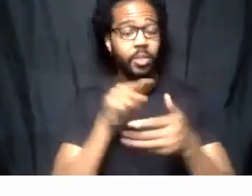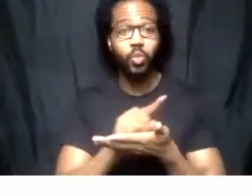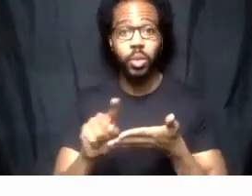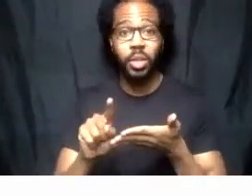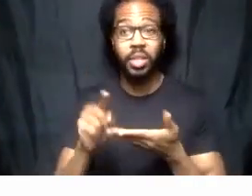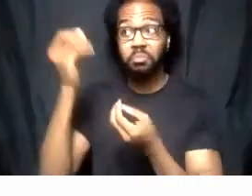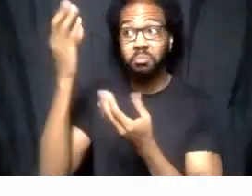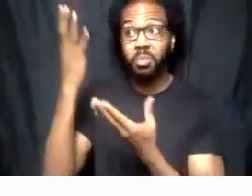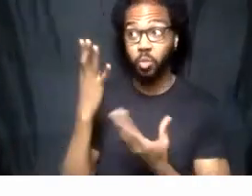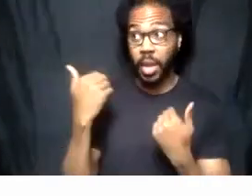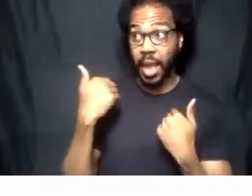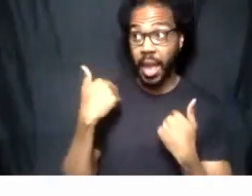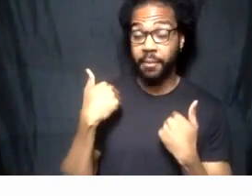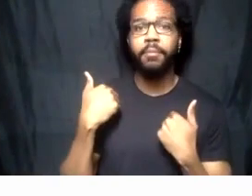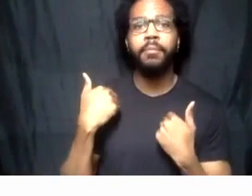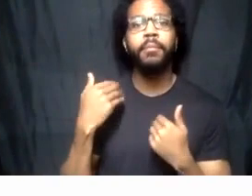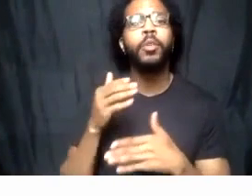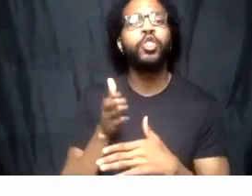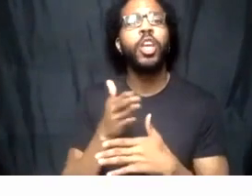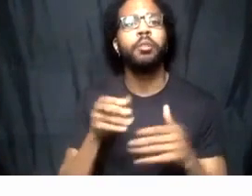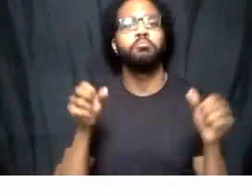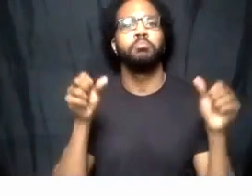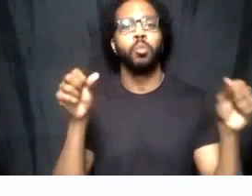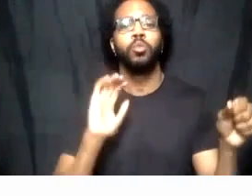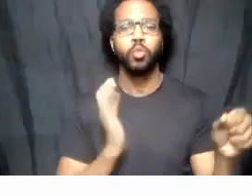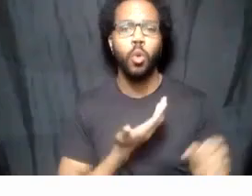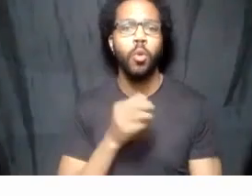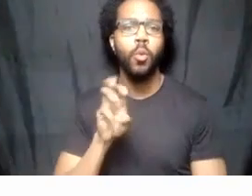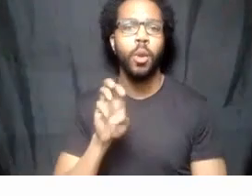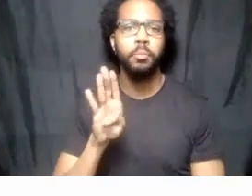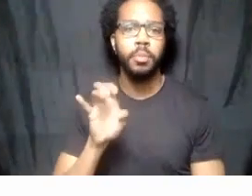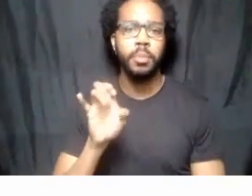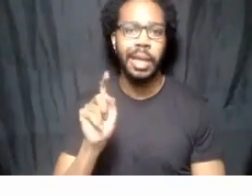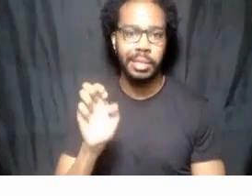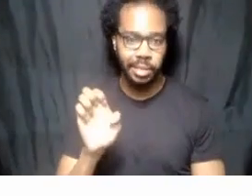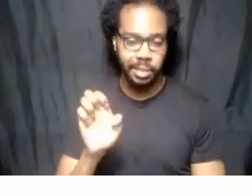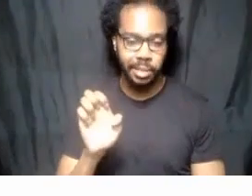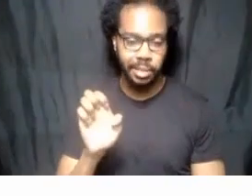is shared on the website, the